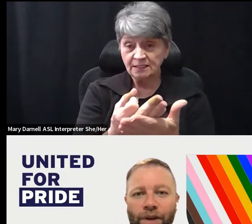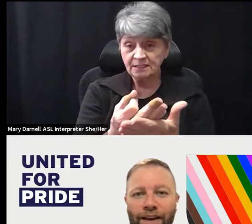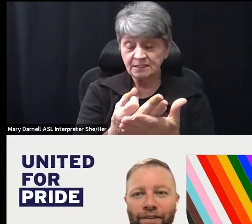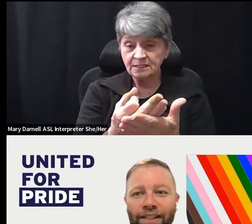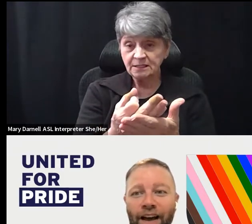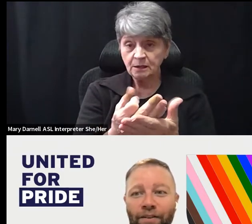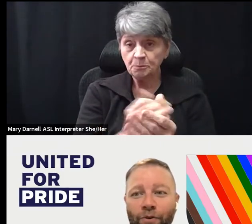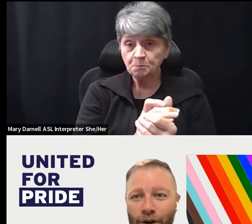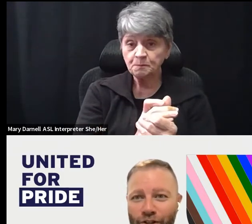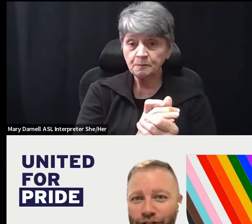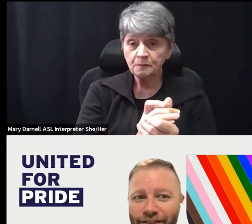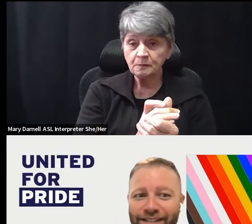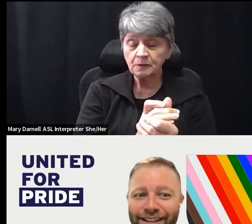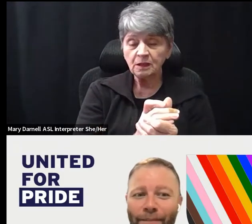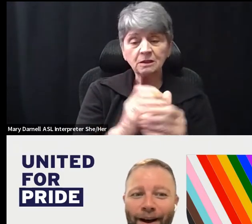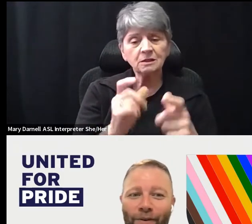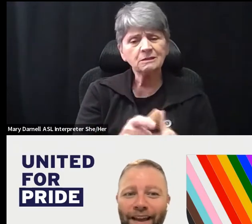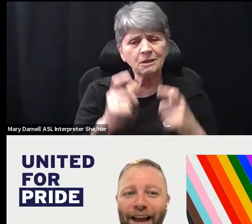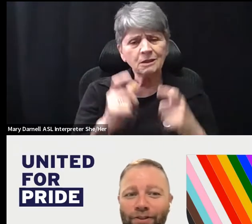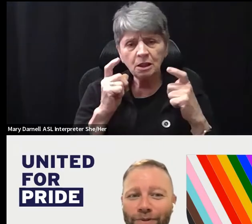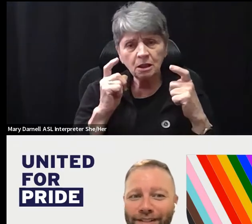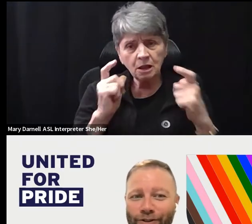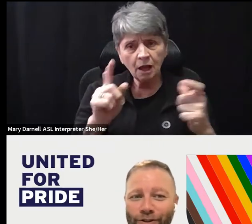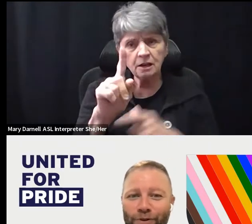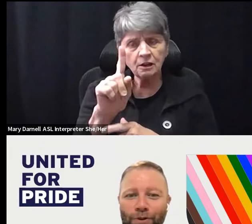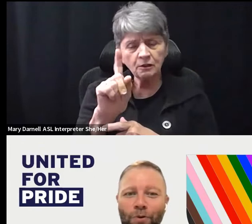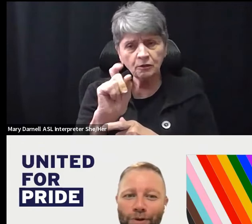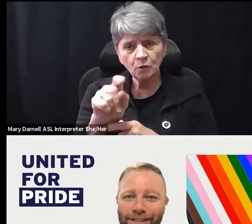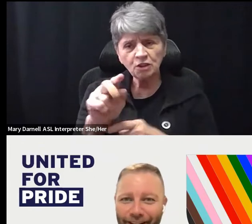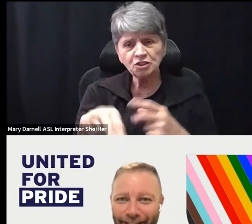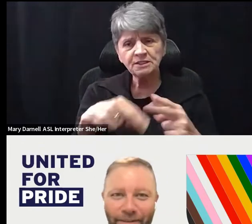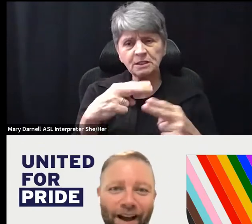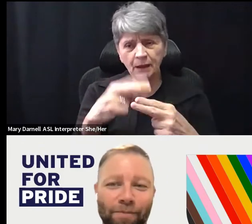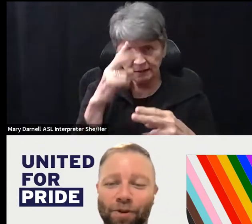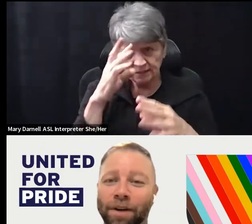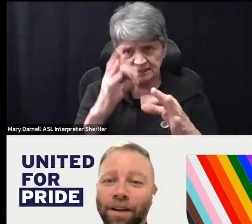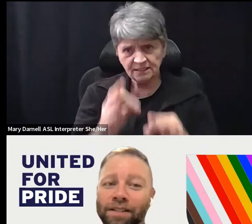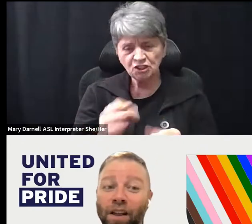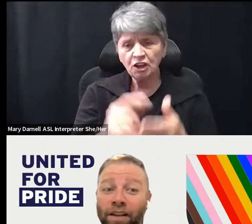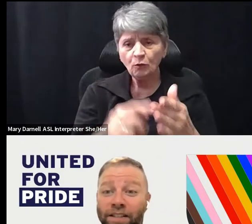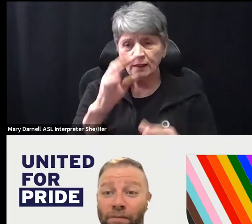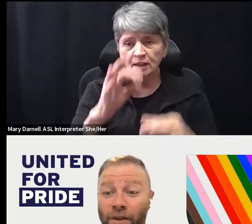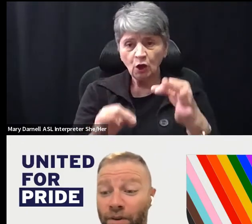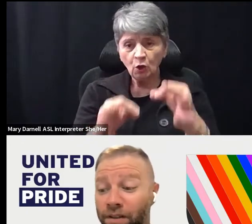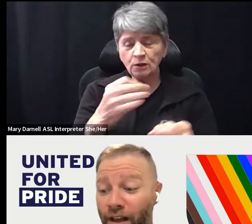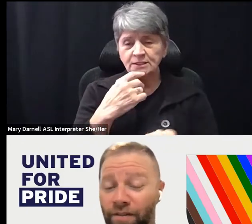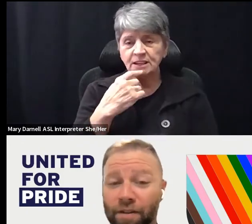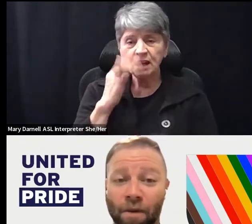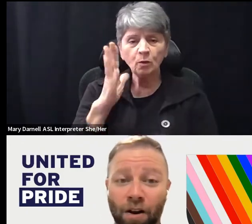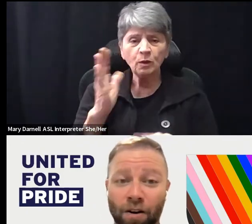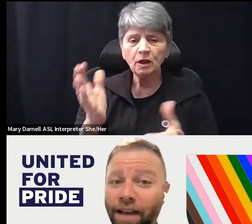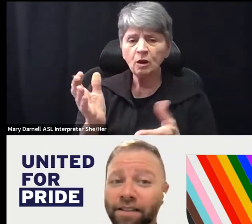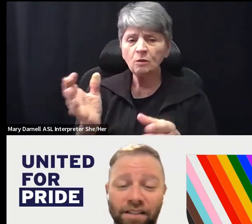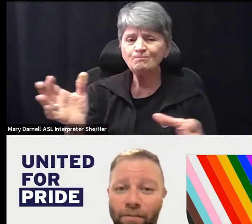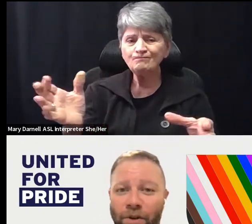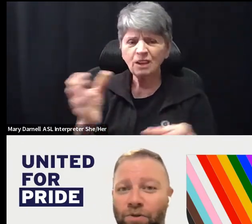So we have a lot of questions about the actual decision of what the court said. So I'm going to consolidate some of them because a lot of them